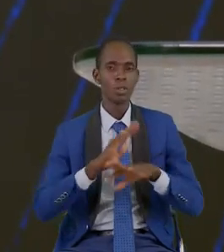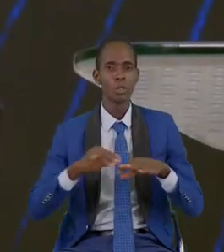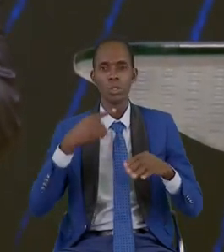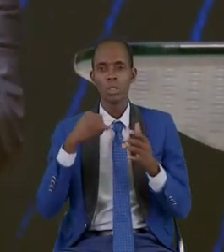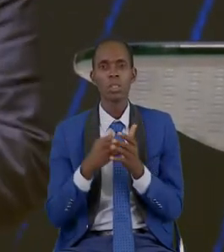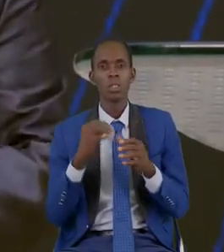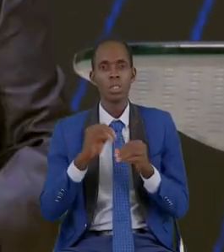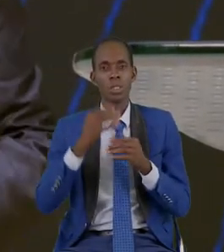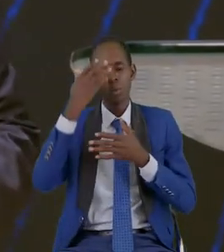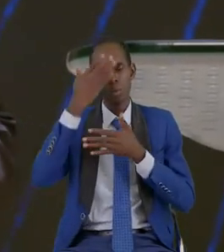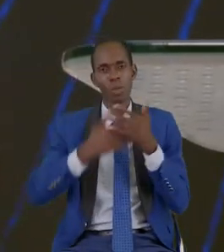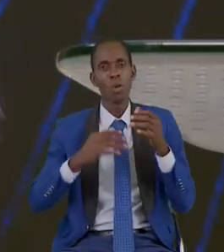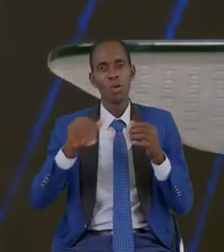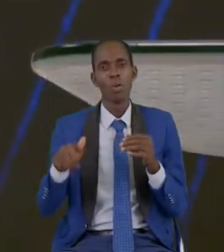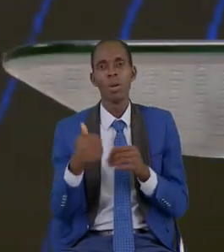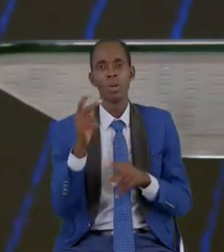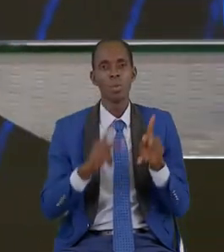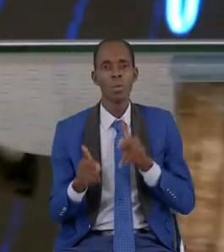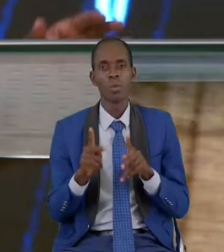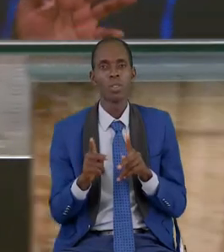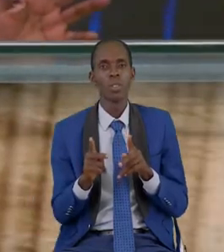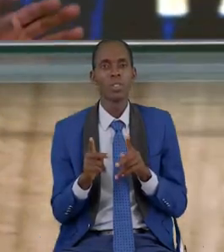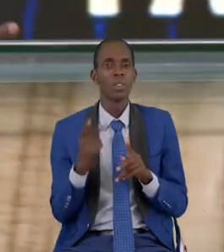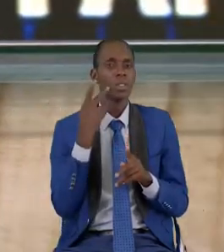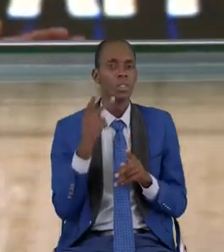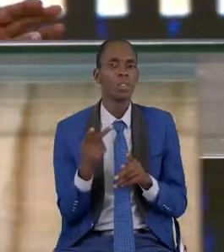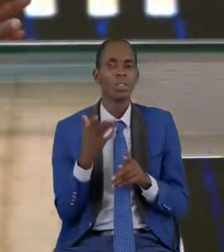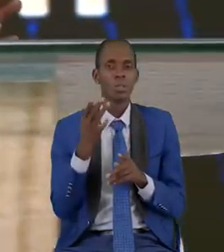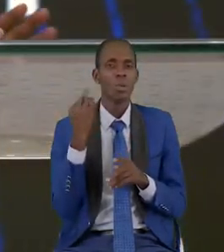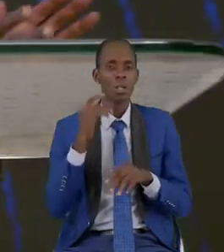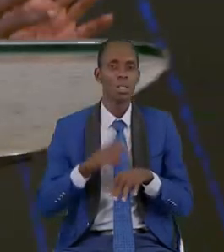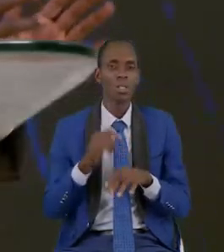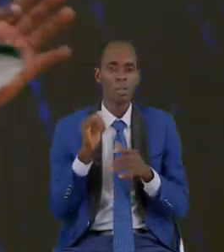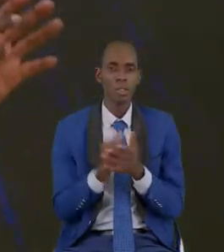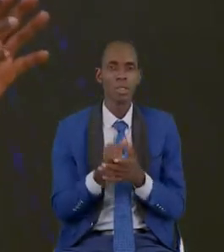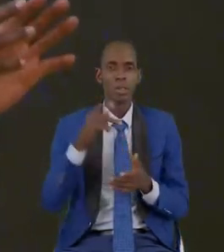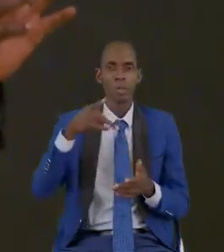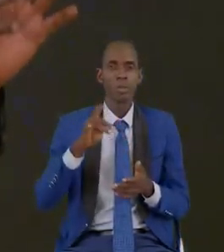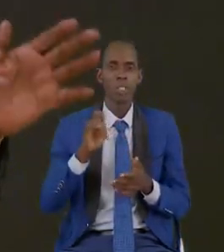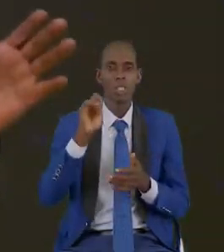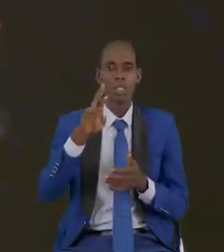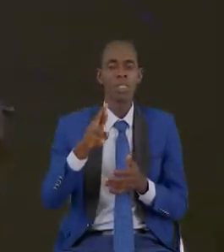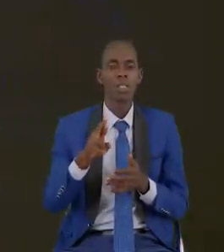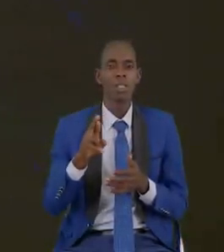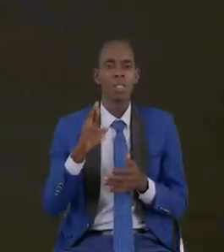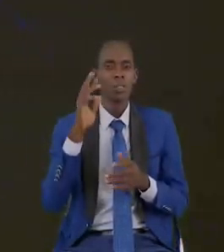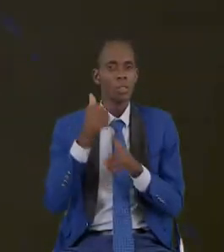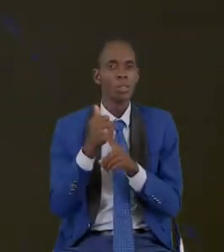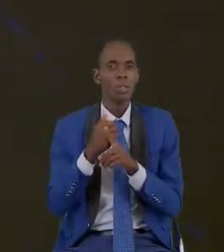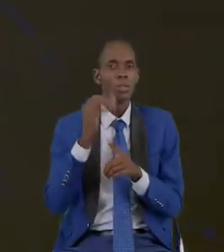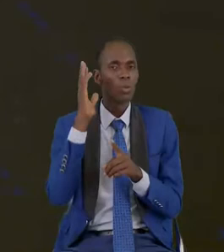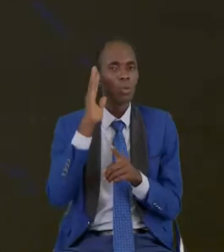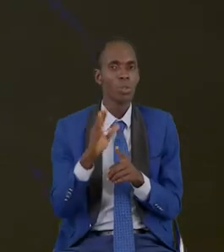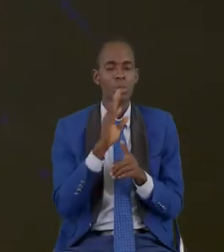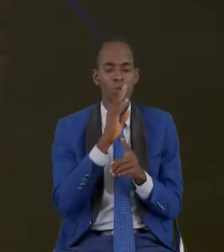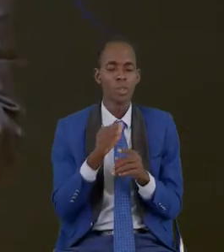people. Find a time when Peter and yourself will be private together. And then you